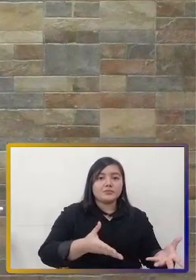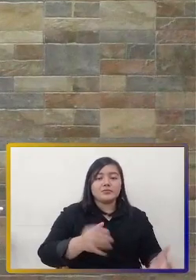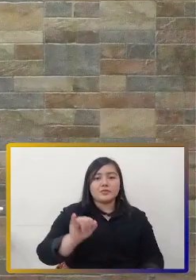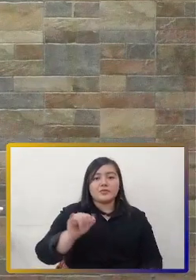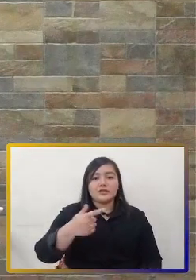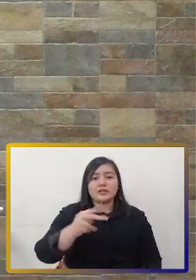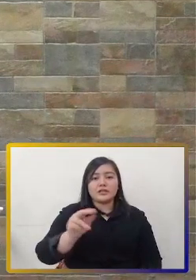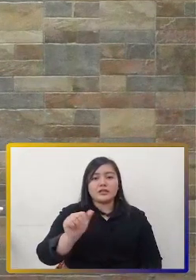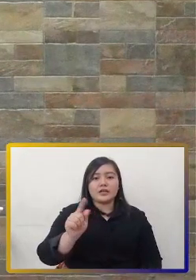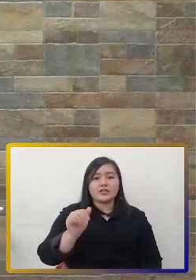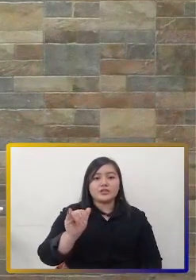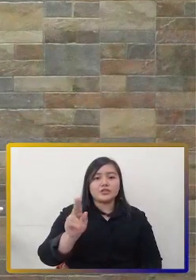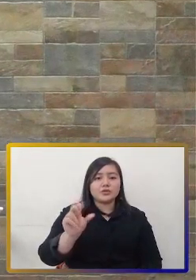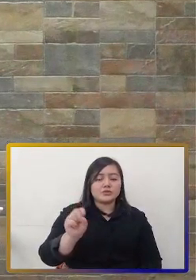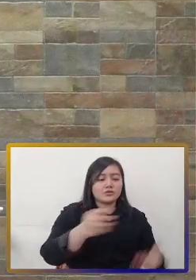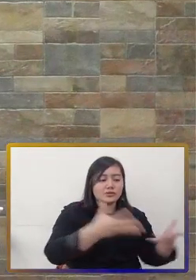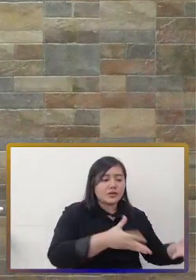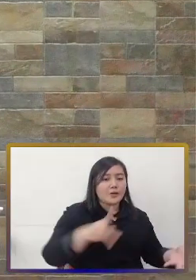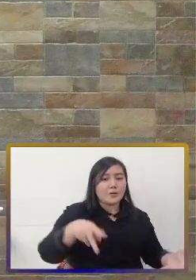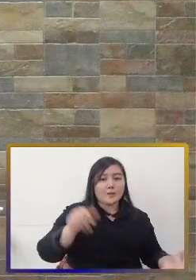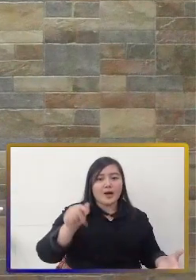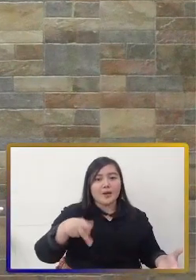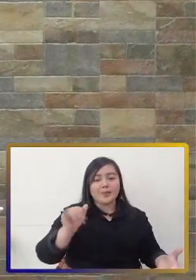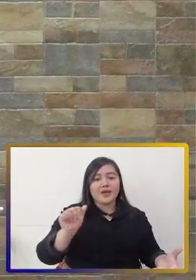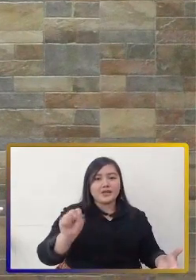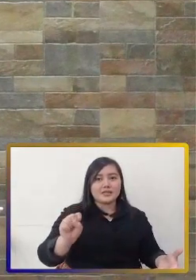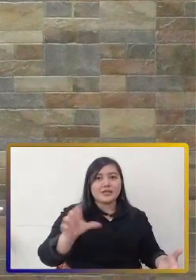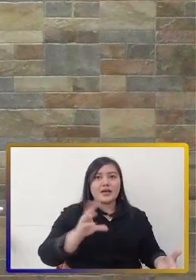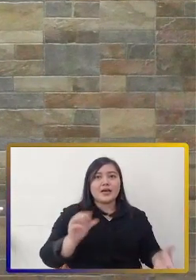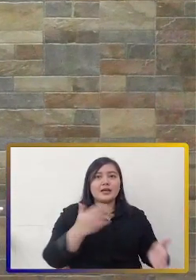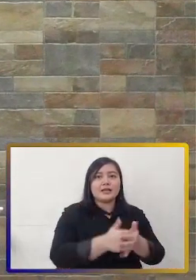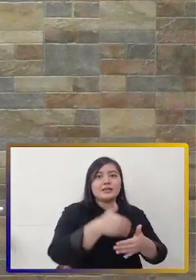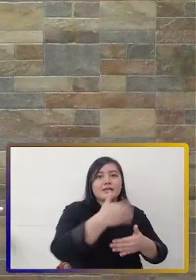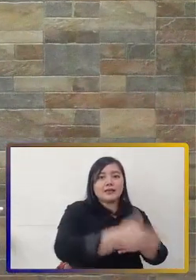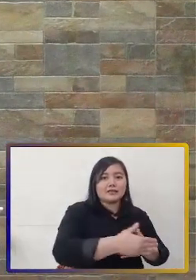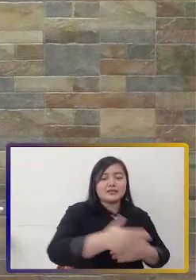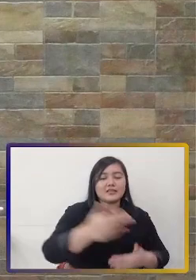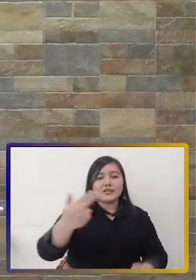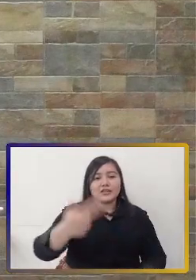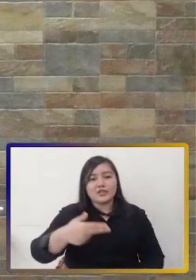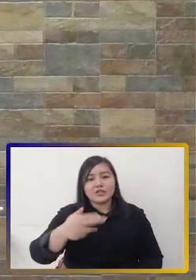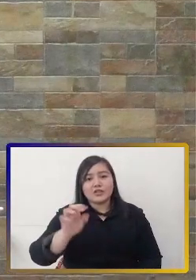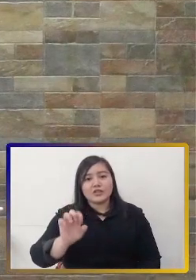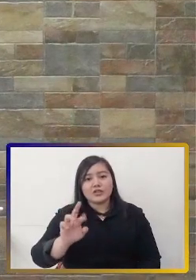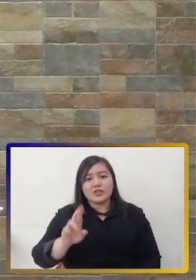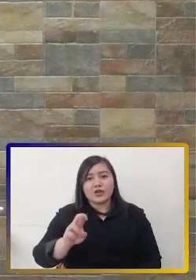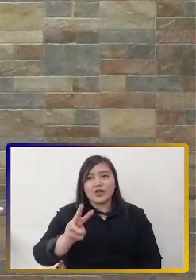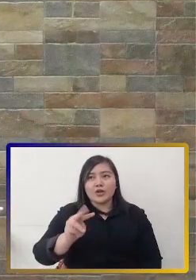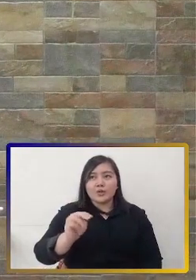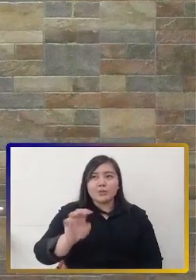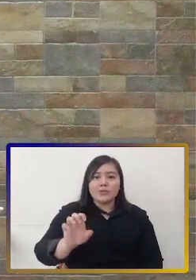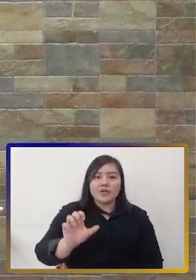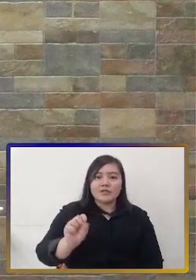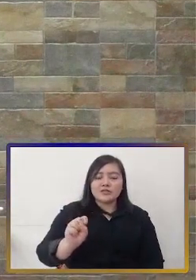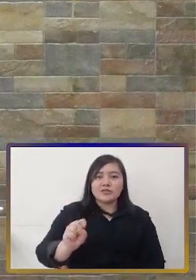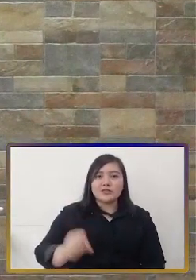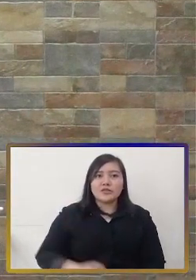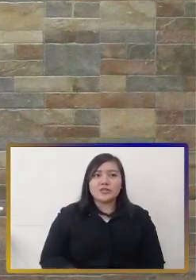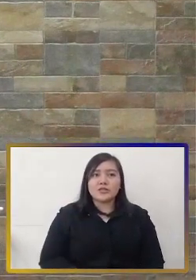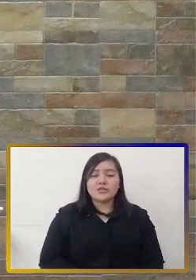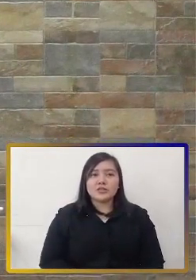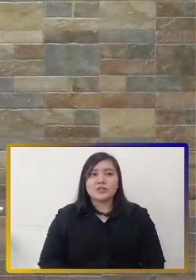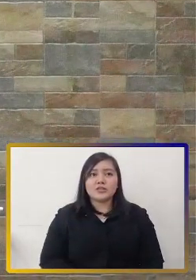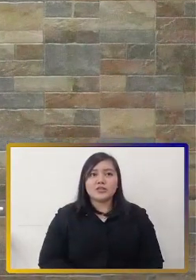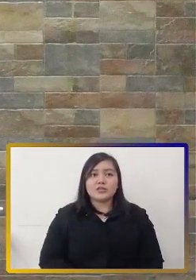po si Hermes? He was in the church at Rome, mga kapatid. At he is also mentioned in Romans